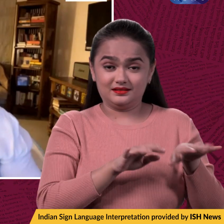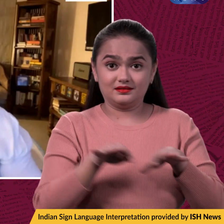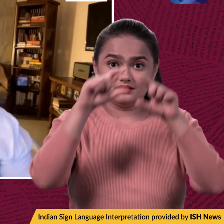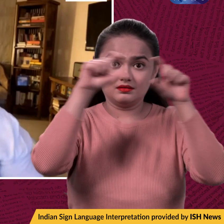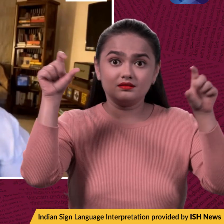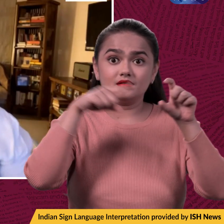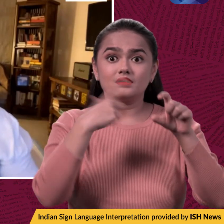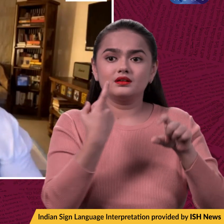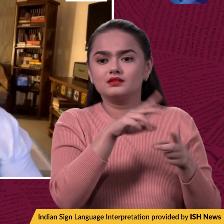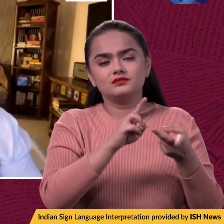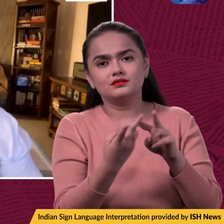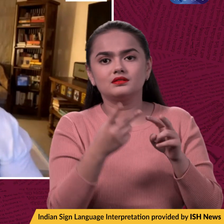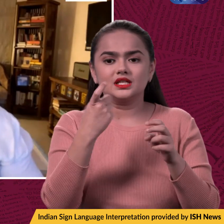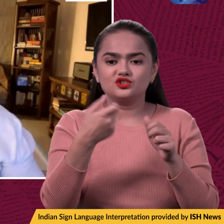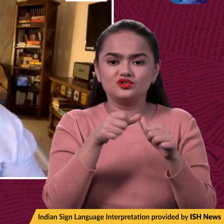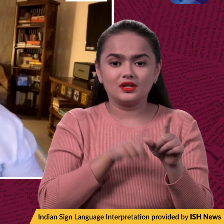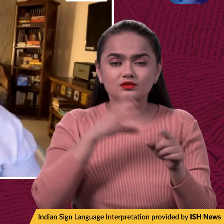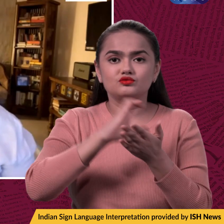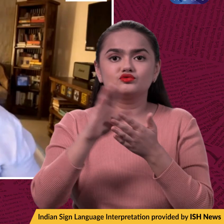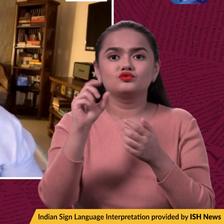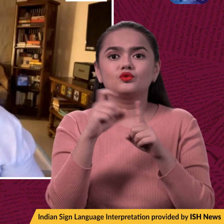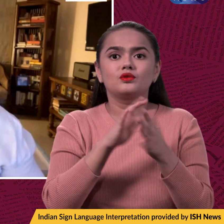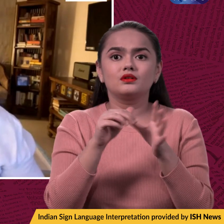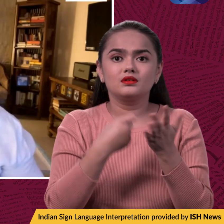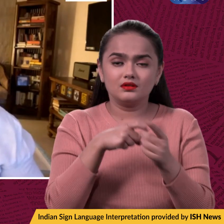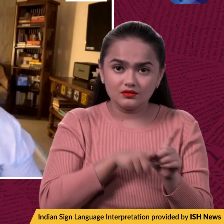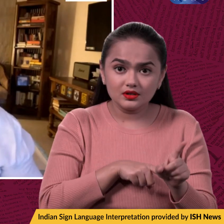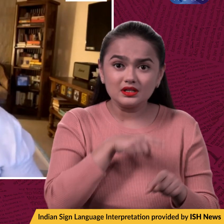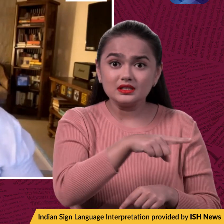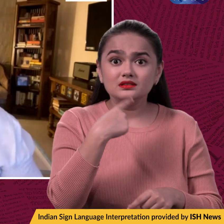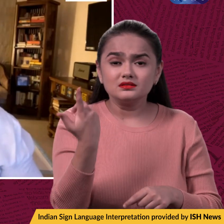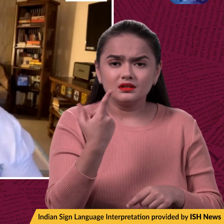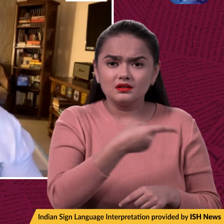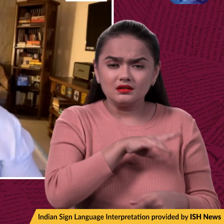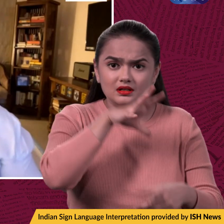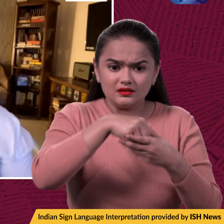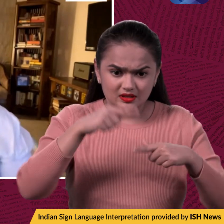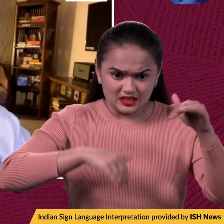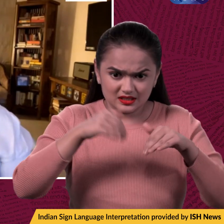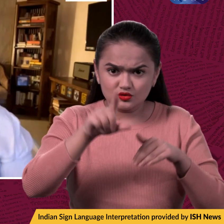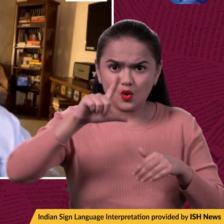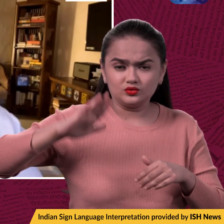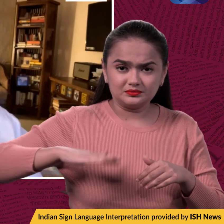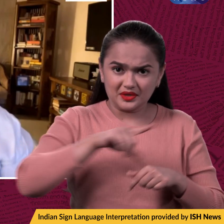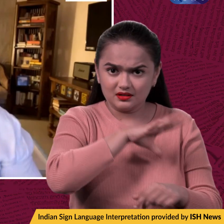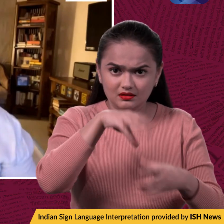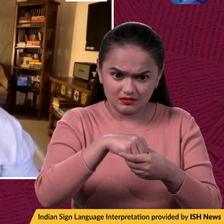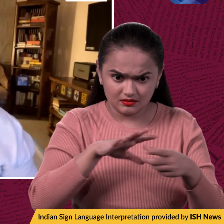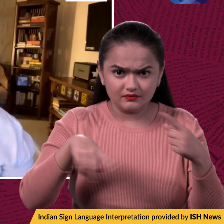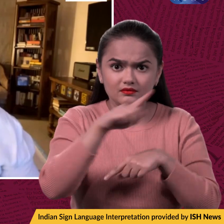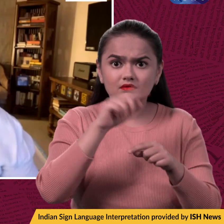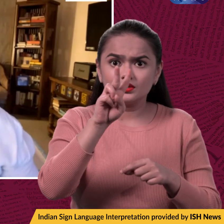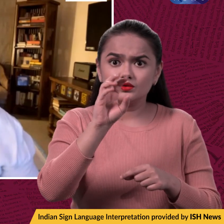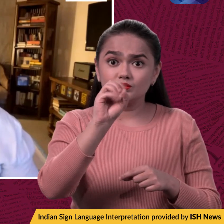towards change with Jayant Chaudhary." The SP and the RLD had contested assembly elections together, Lok Sabha by polls